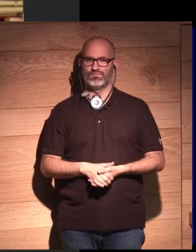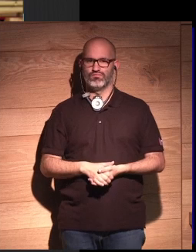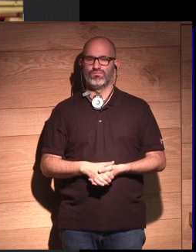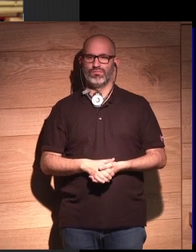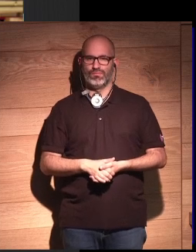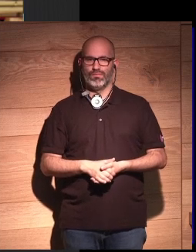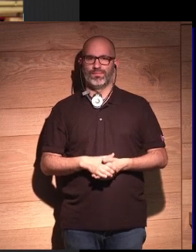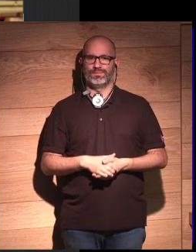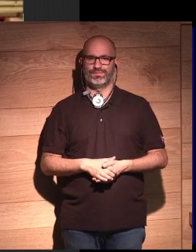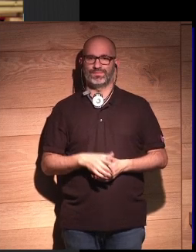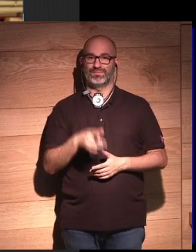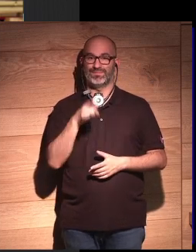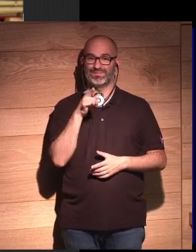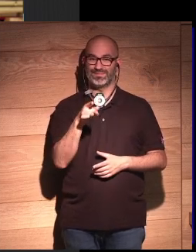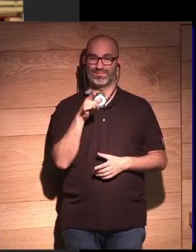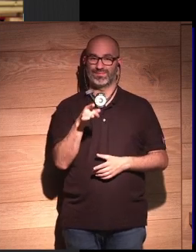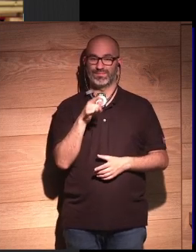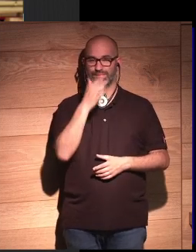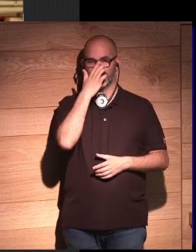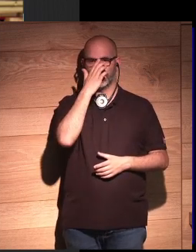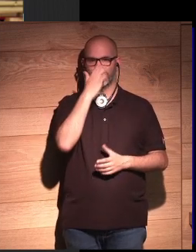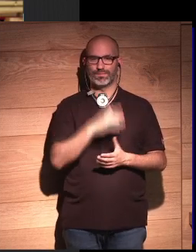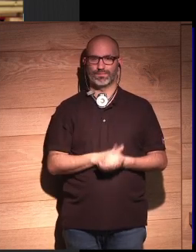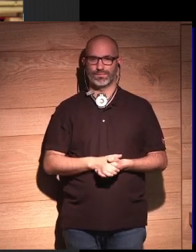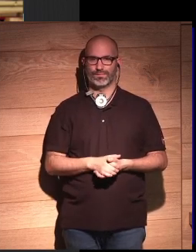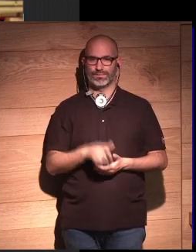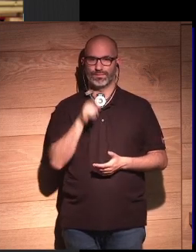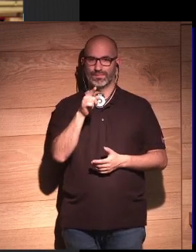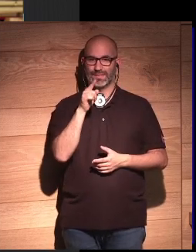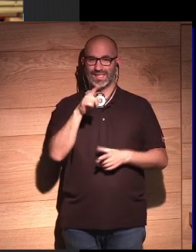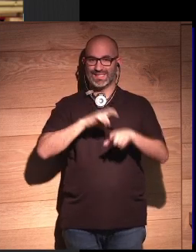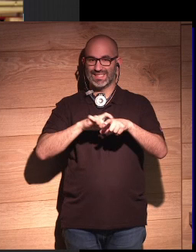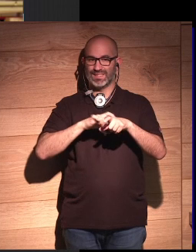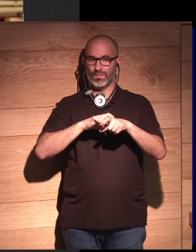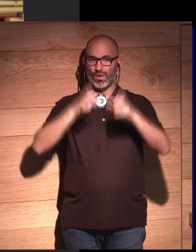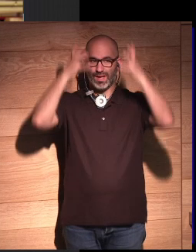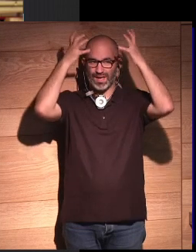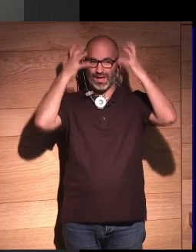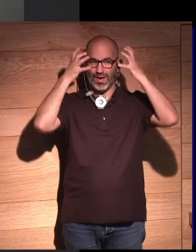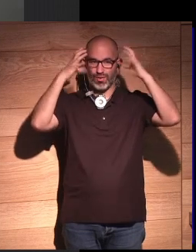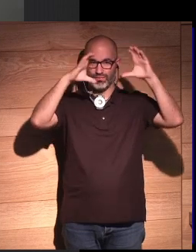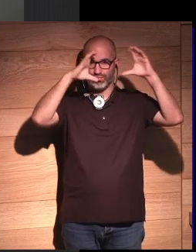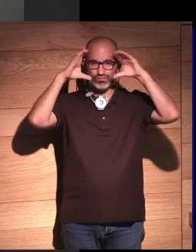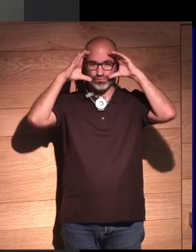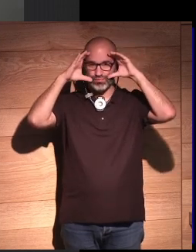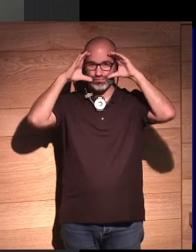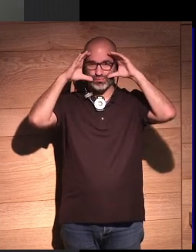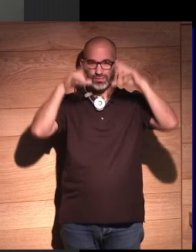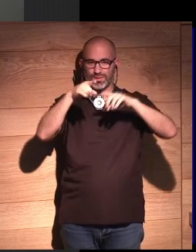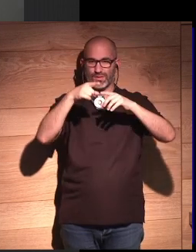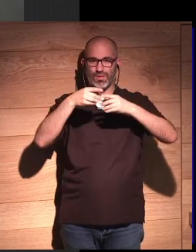about $50,000. She said, I'm invited to Sundance. They're like, you are not taking our $50,000 headset to Sundance. So her and